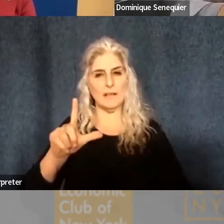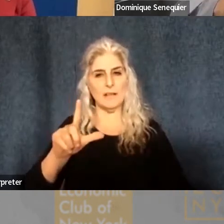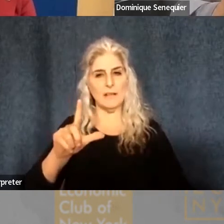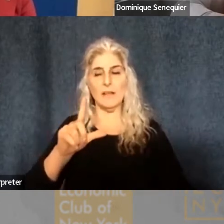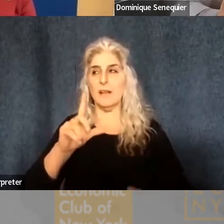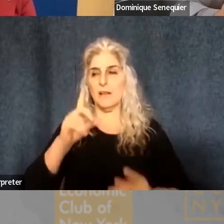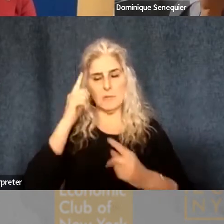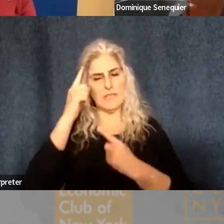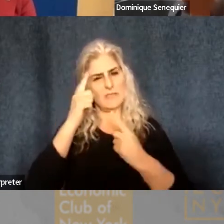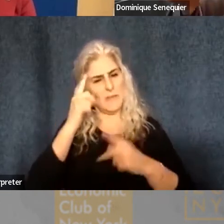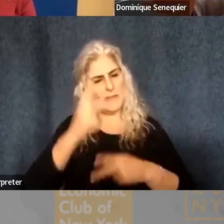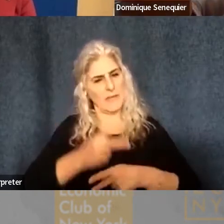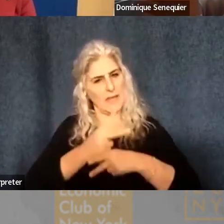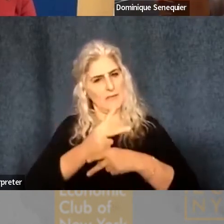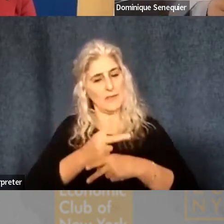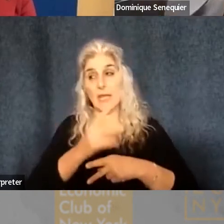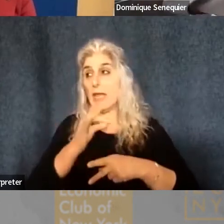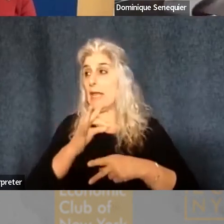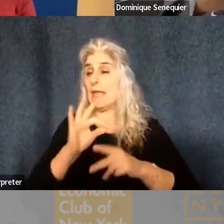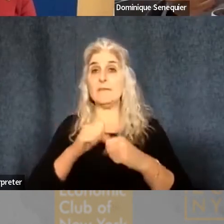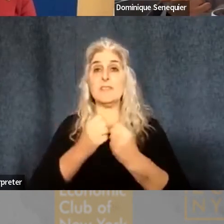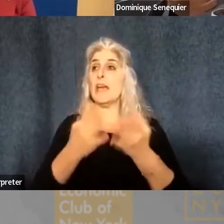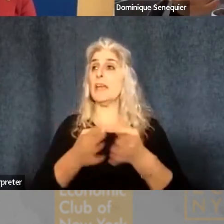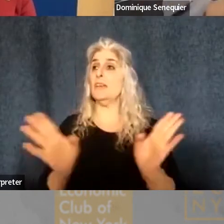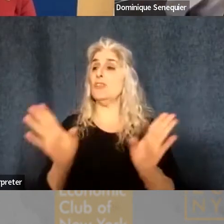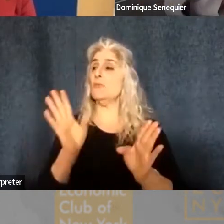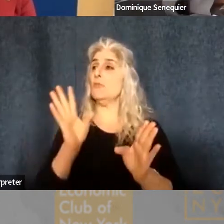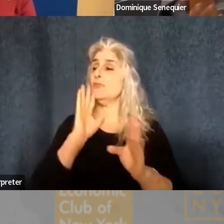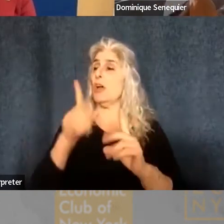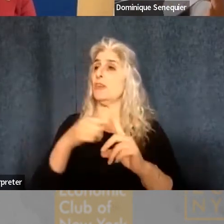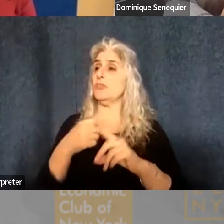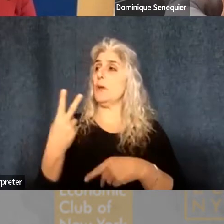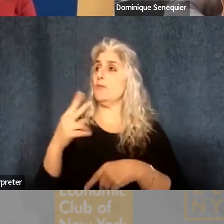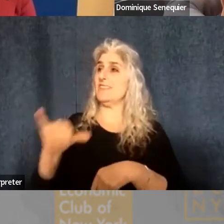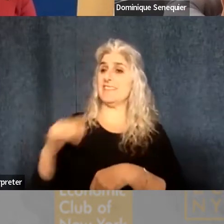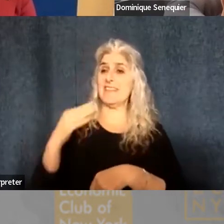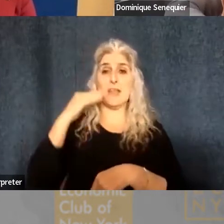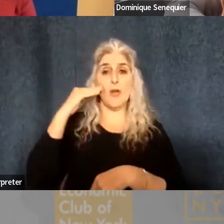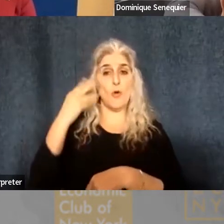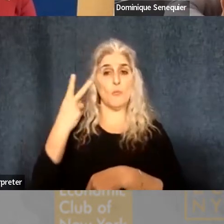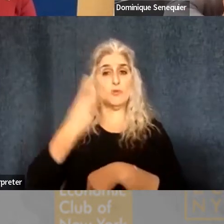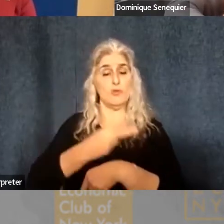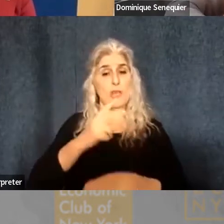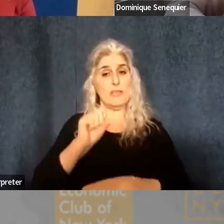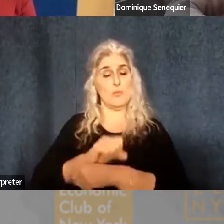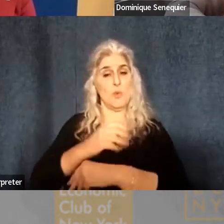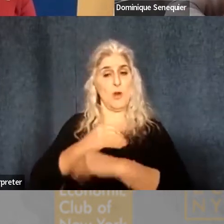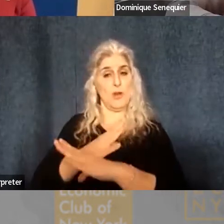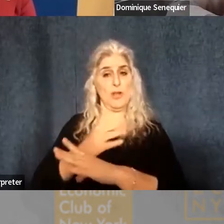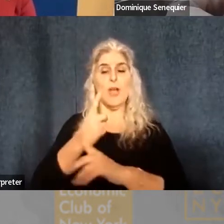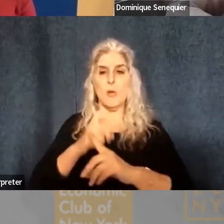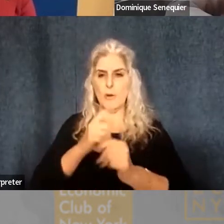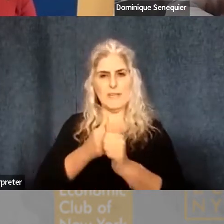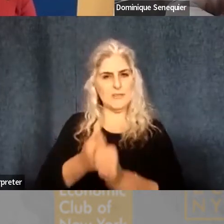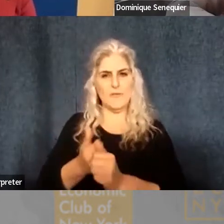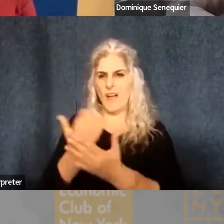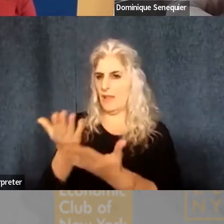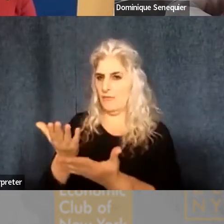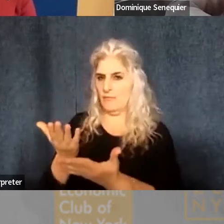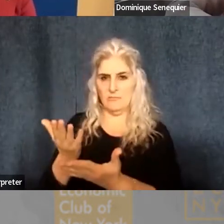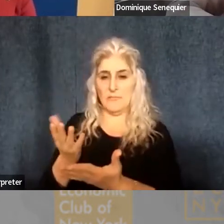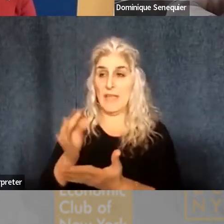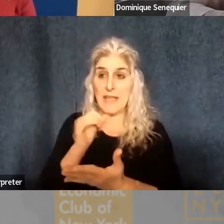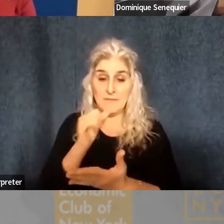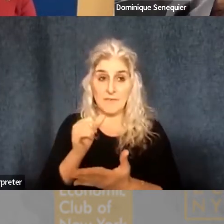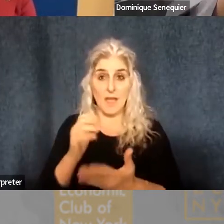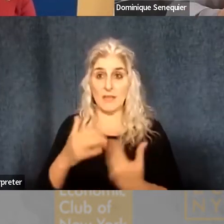is going to 2 days home working, we must be on track, otherwise we won't hire young people.